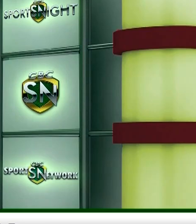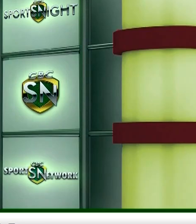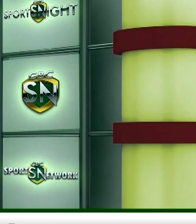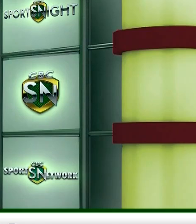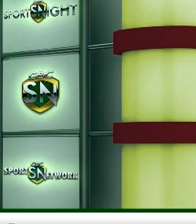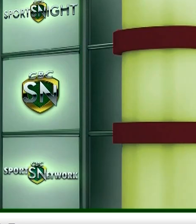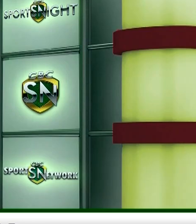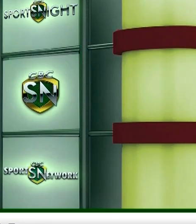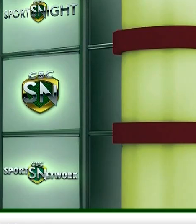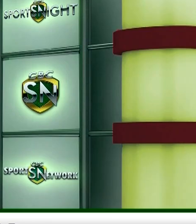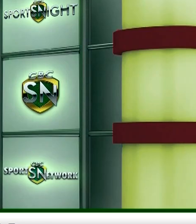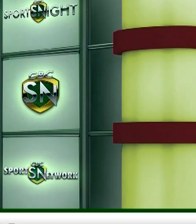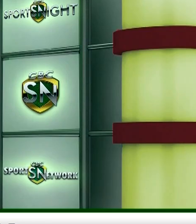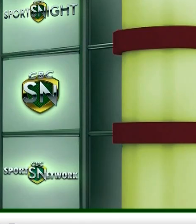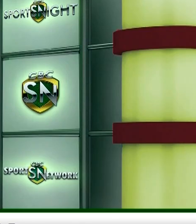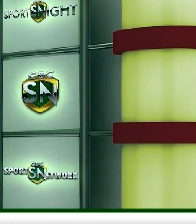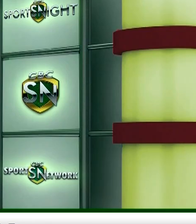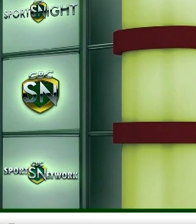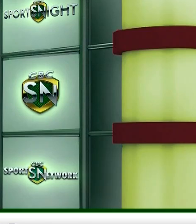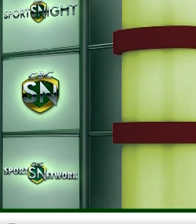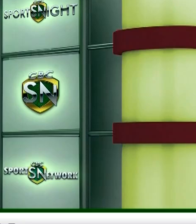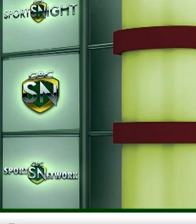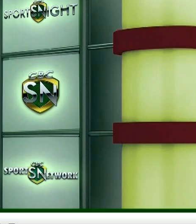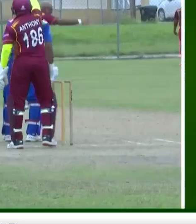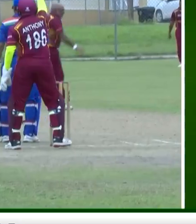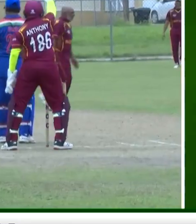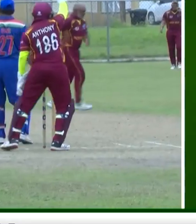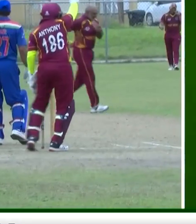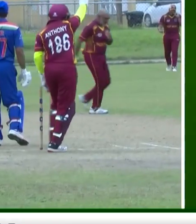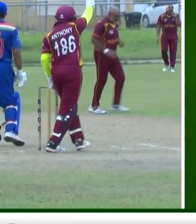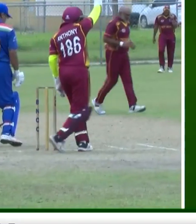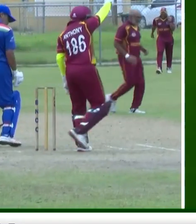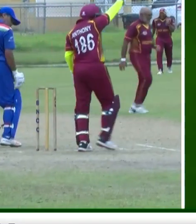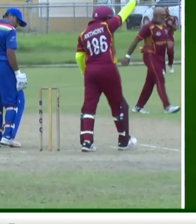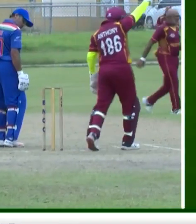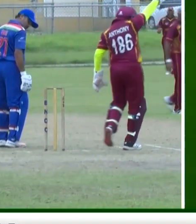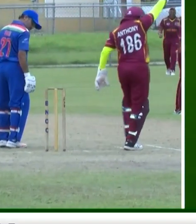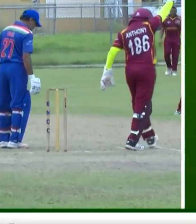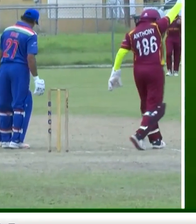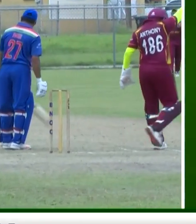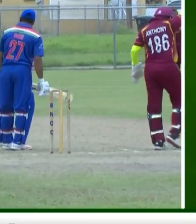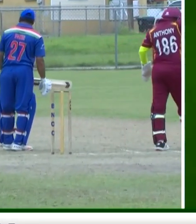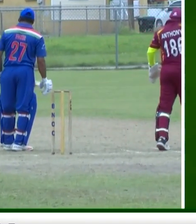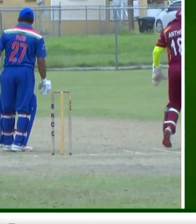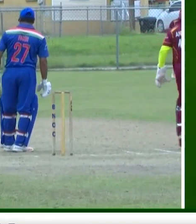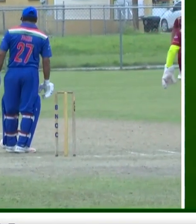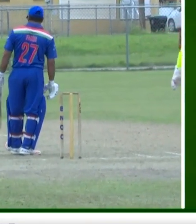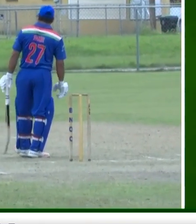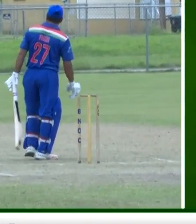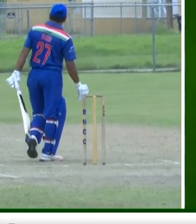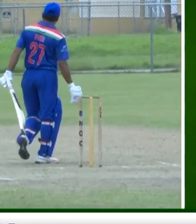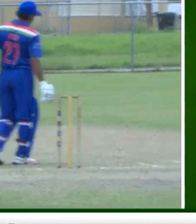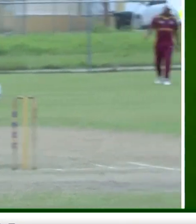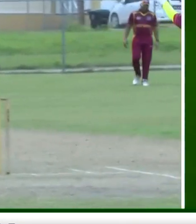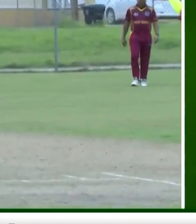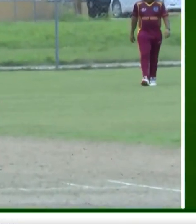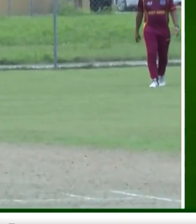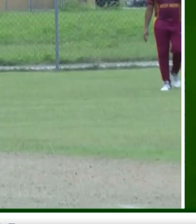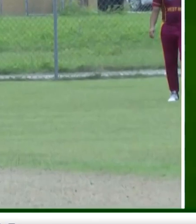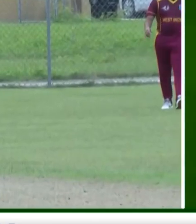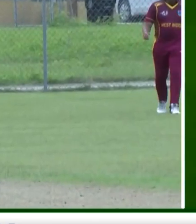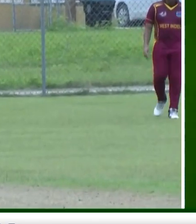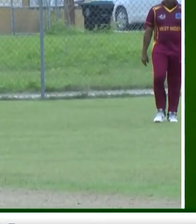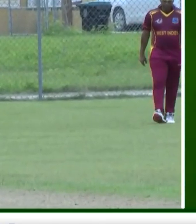ground in St. Philip, India Masters scored 130 for 8 off their 45 overs. Captain Iqbal Khan top scored